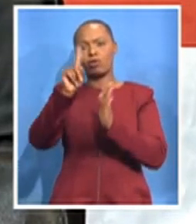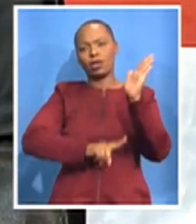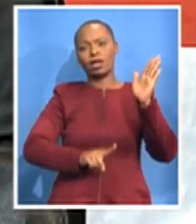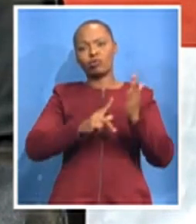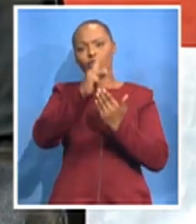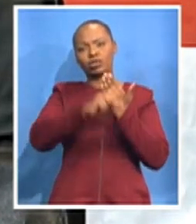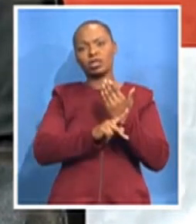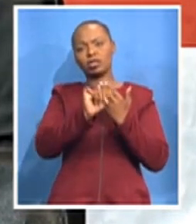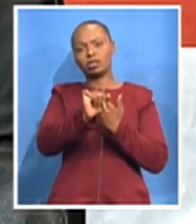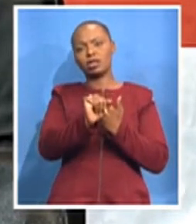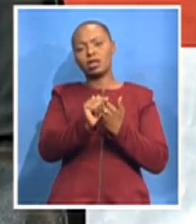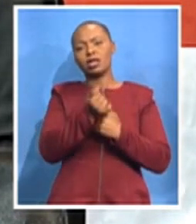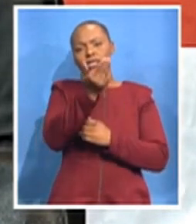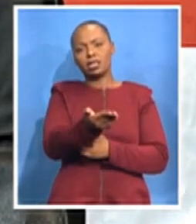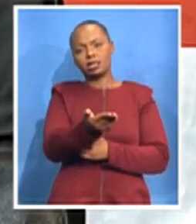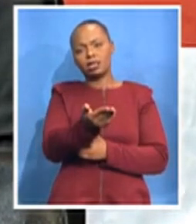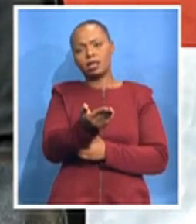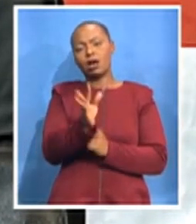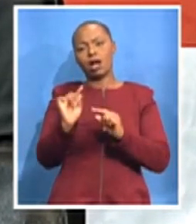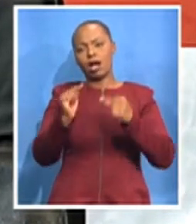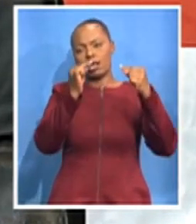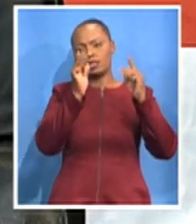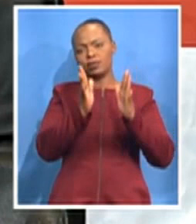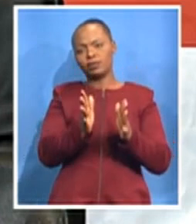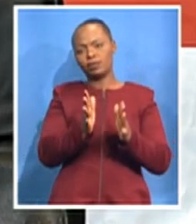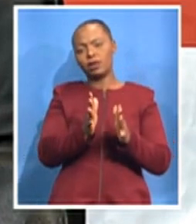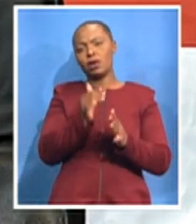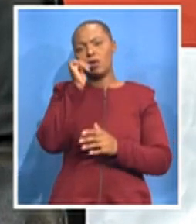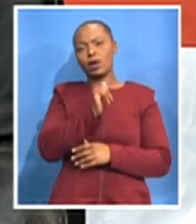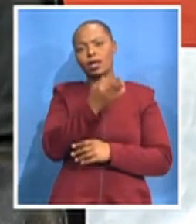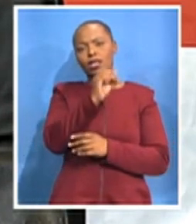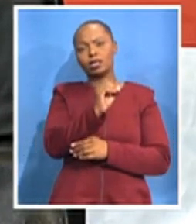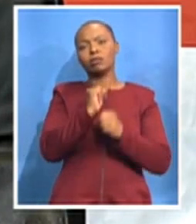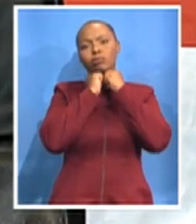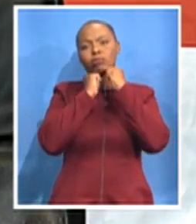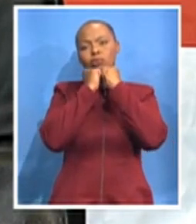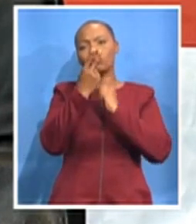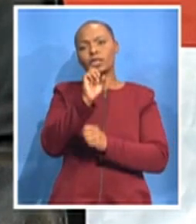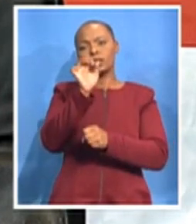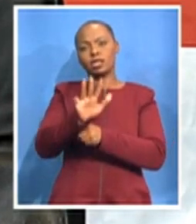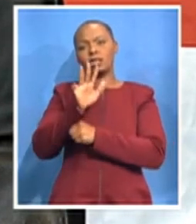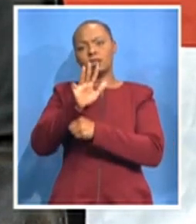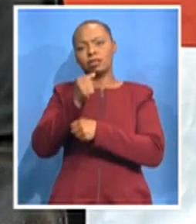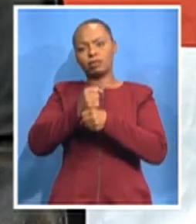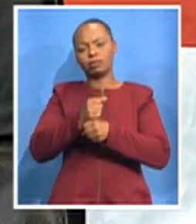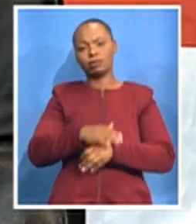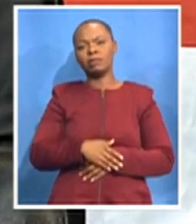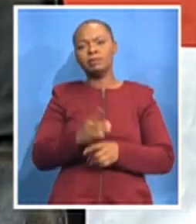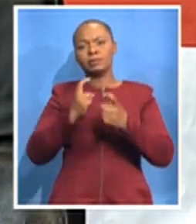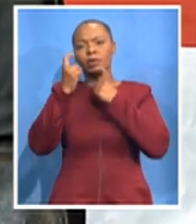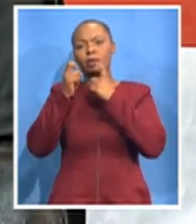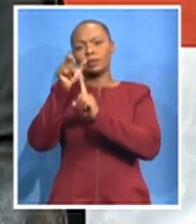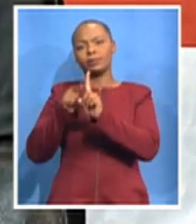alleged on 30 August 2019 by the complainant Ms. Lamini, who